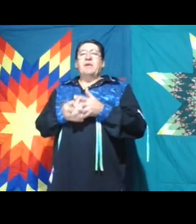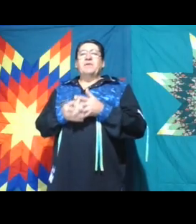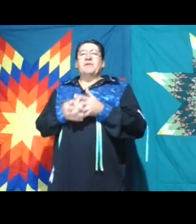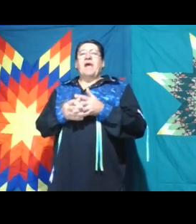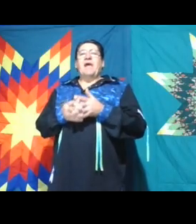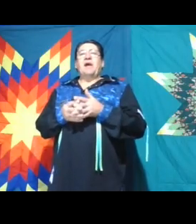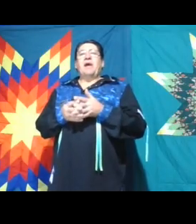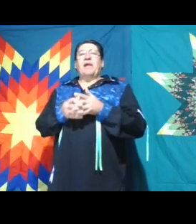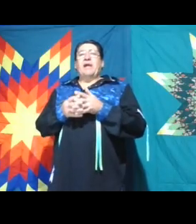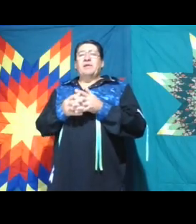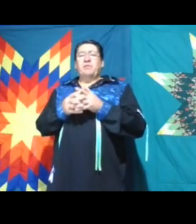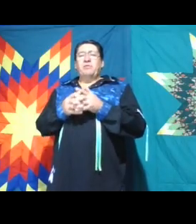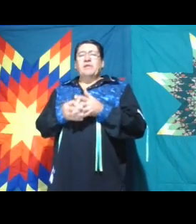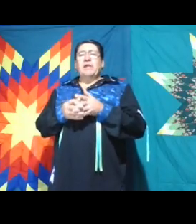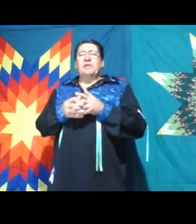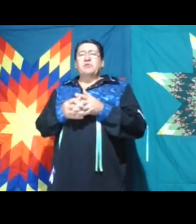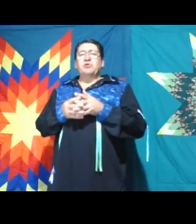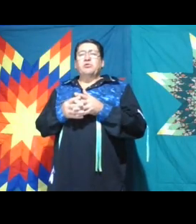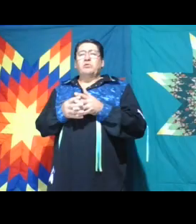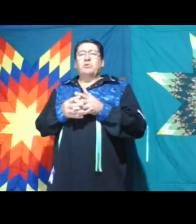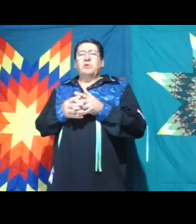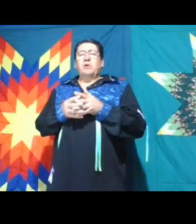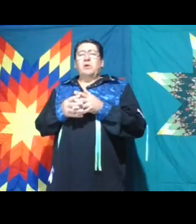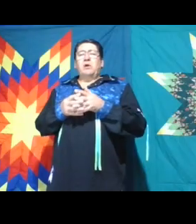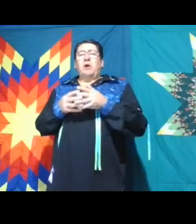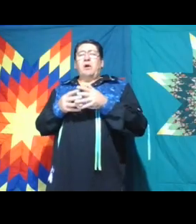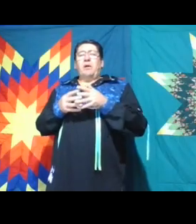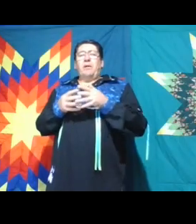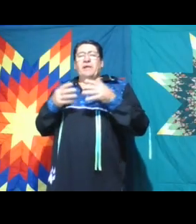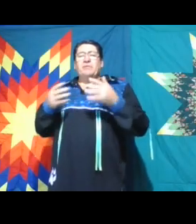may understand, again, through residential school